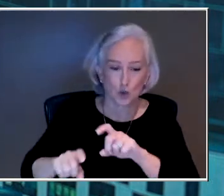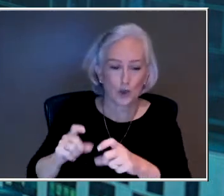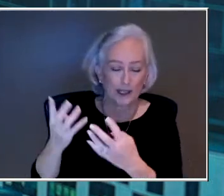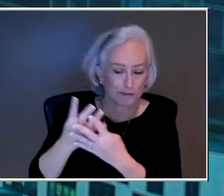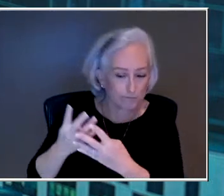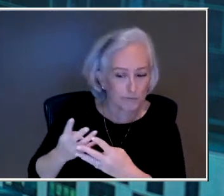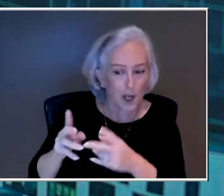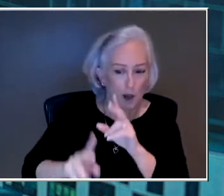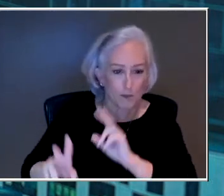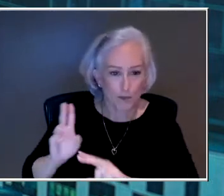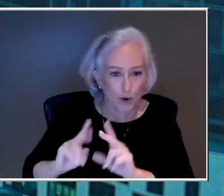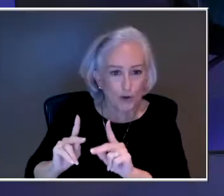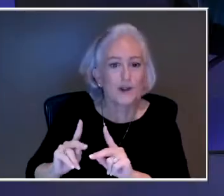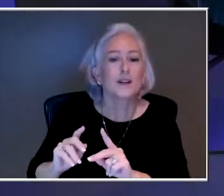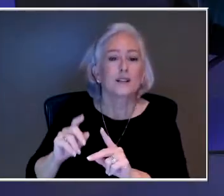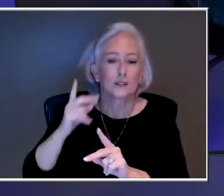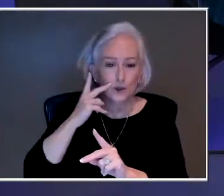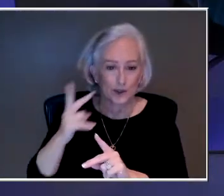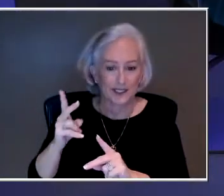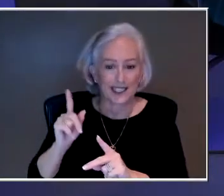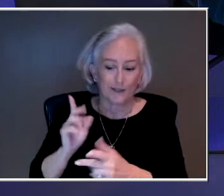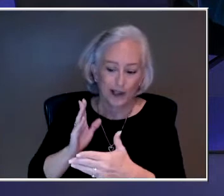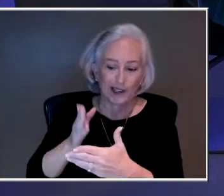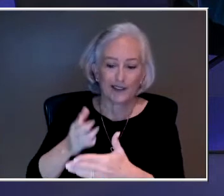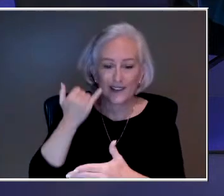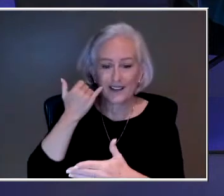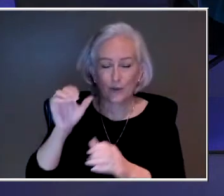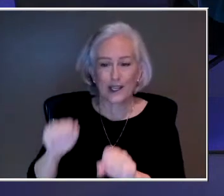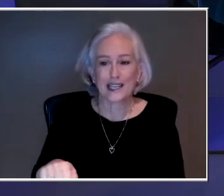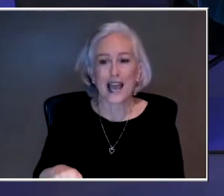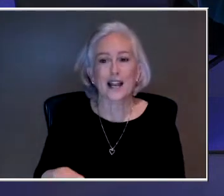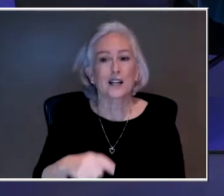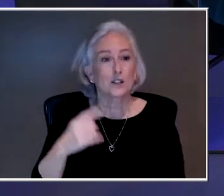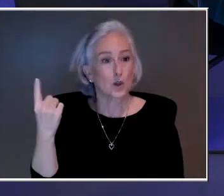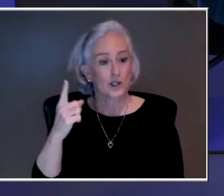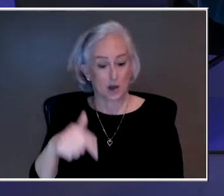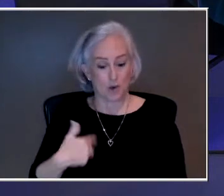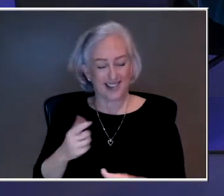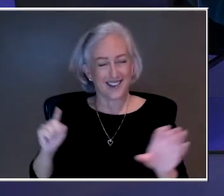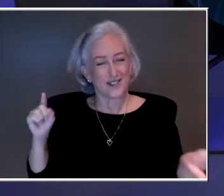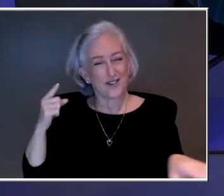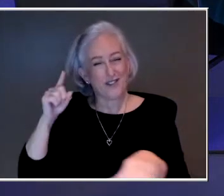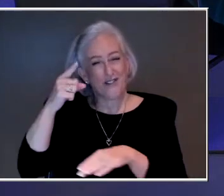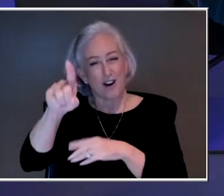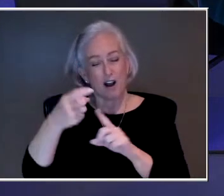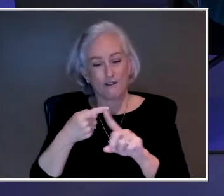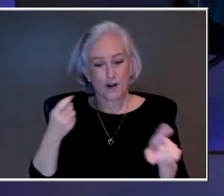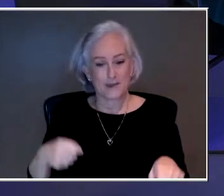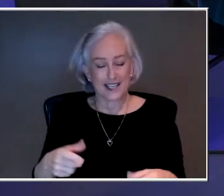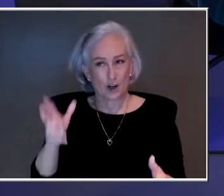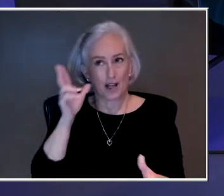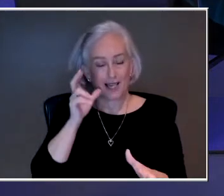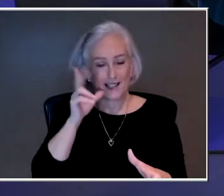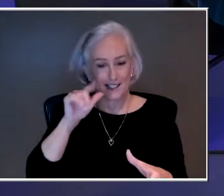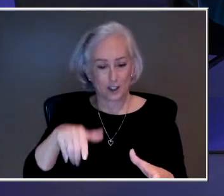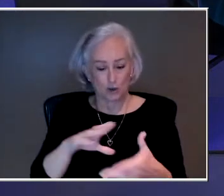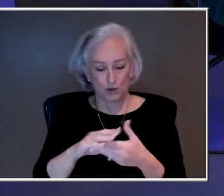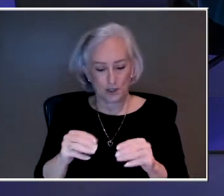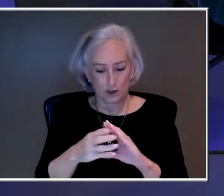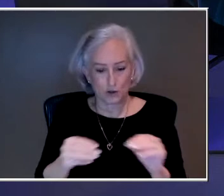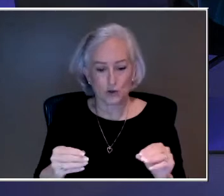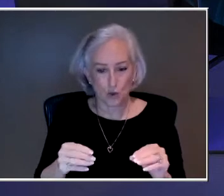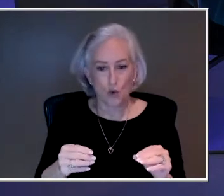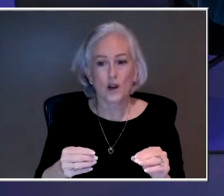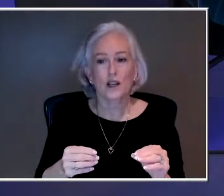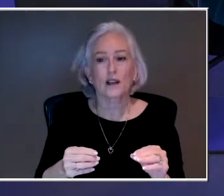intervene early if we need to. So on that note, if somebody far, far from here is listening to this and maybe where they're at and their healthcare providers